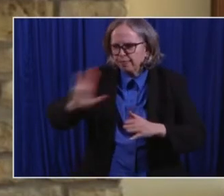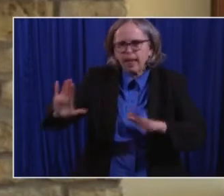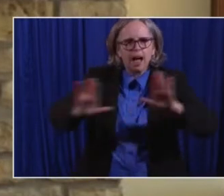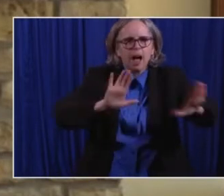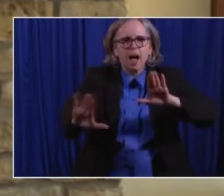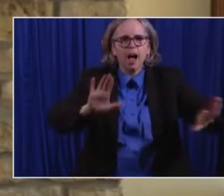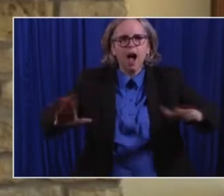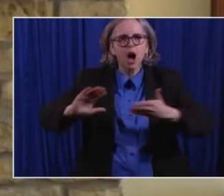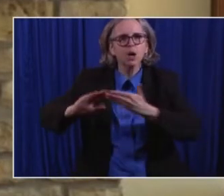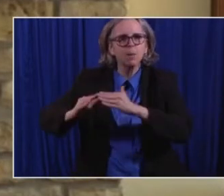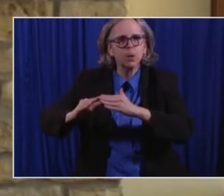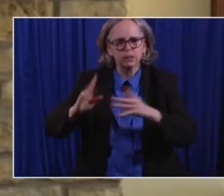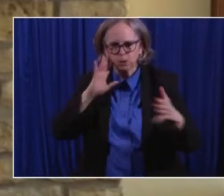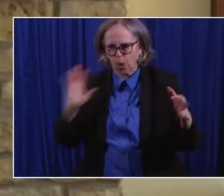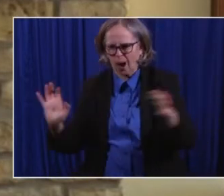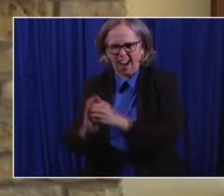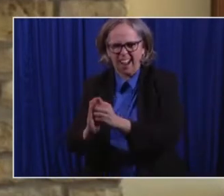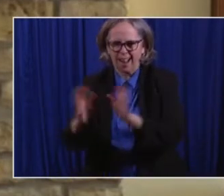located.